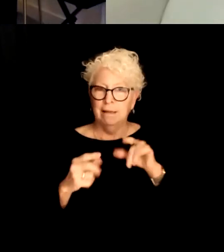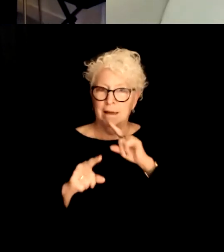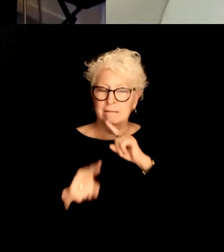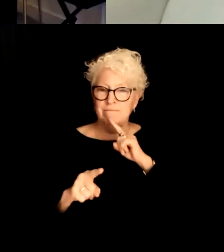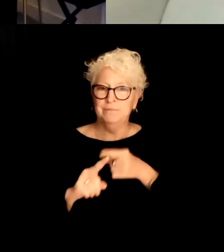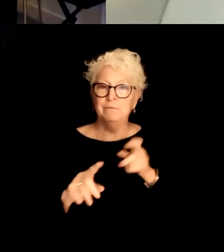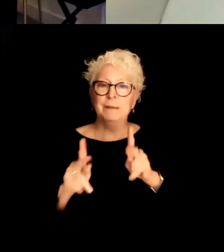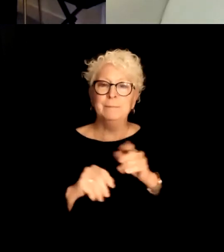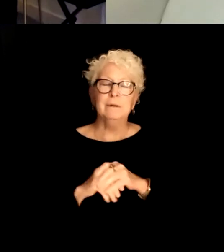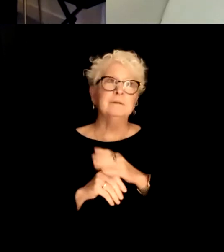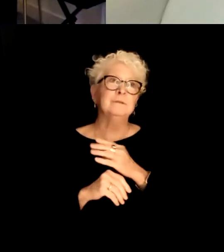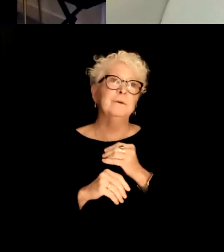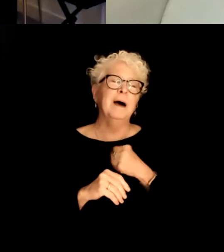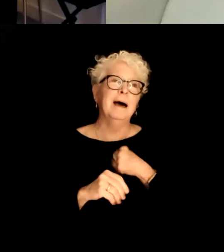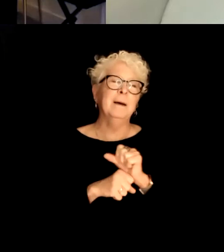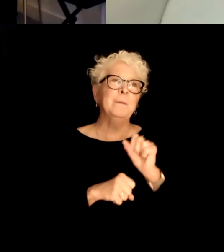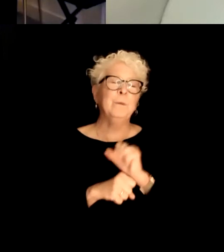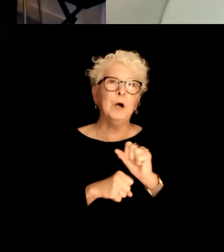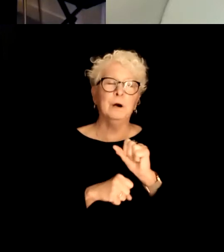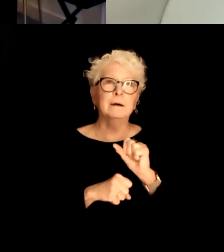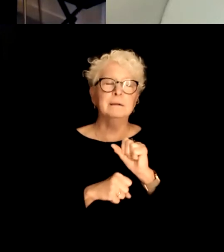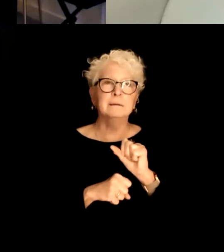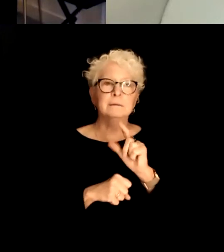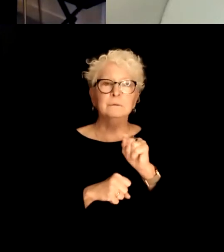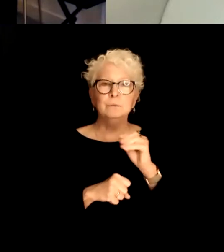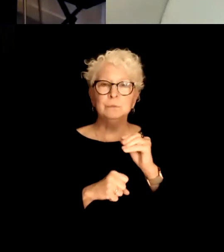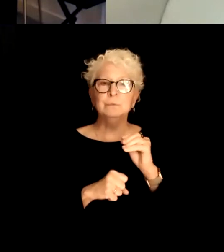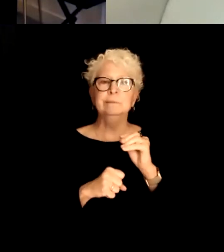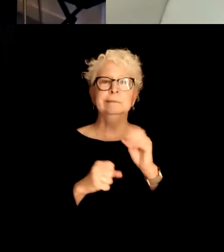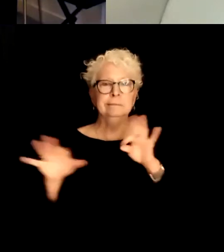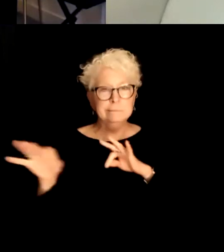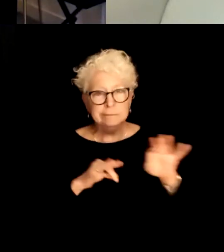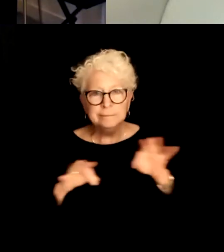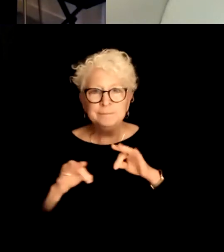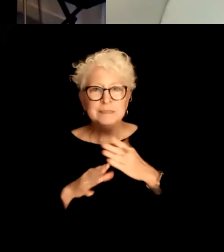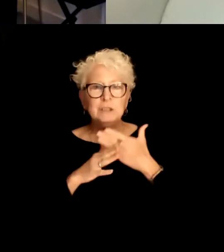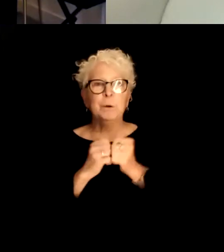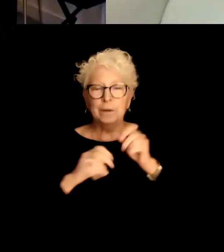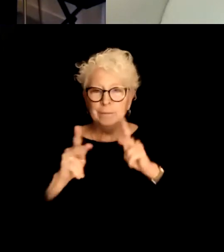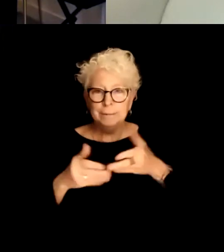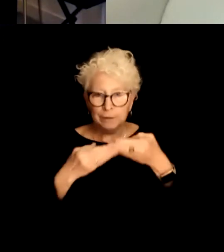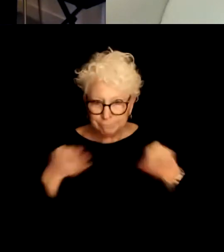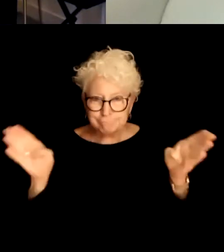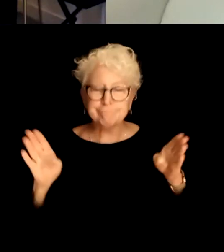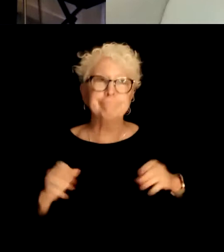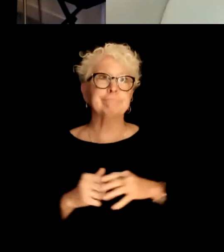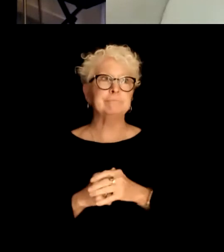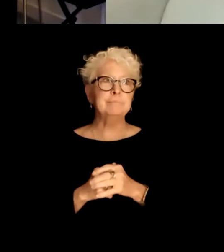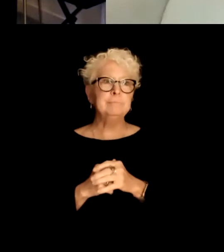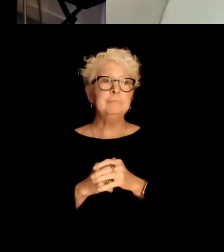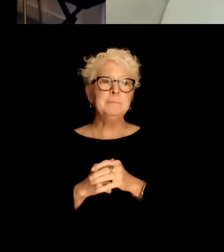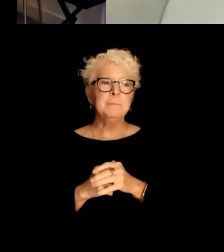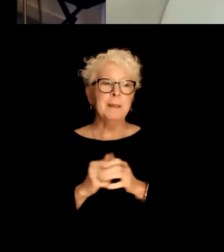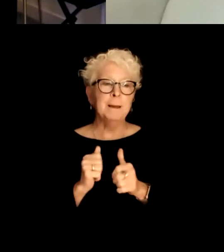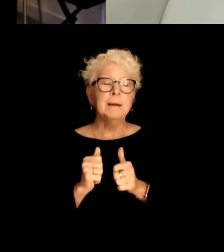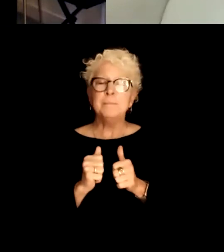those questions in public, but I think one of I think that the kind of simplest answer is, well, a lot of